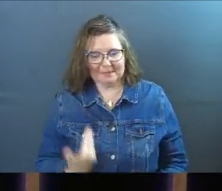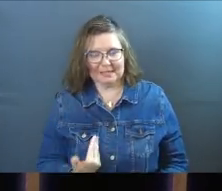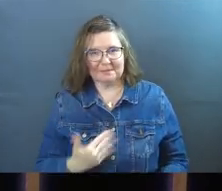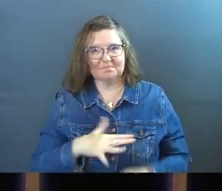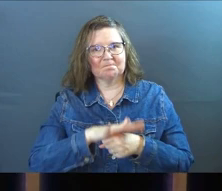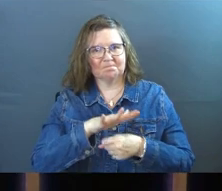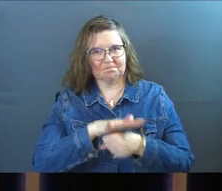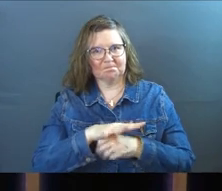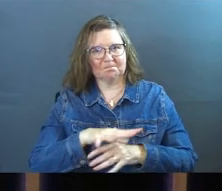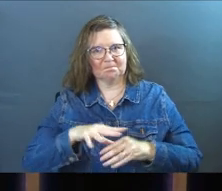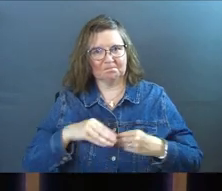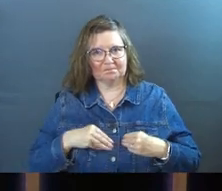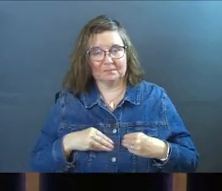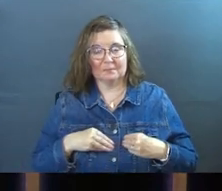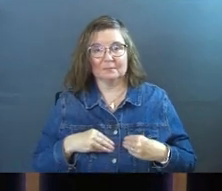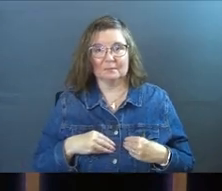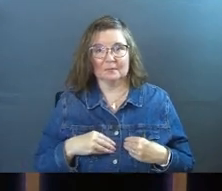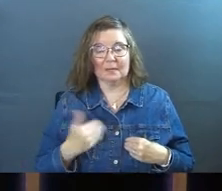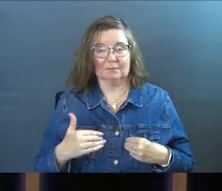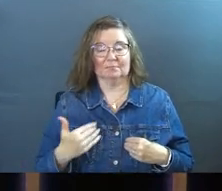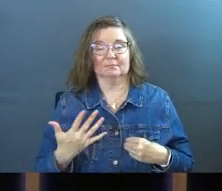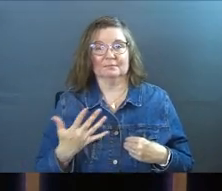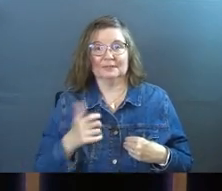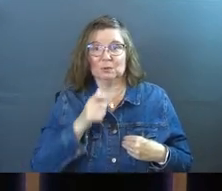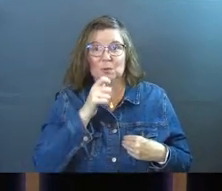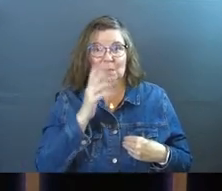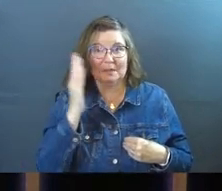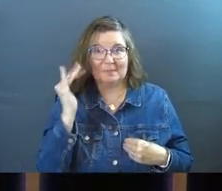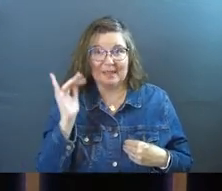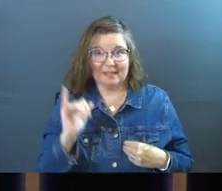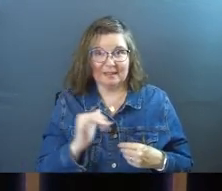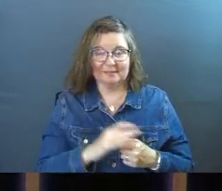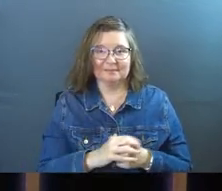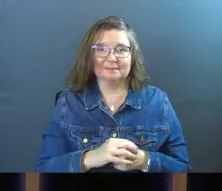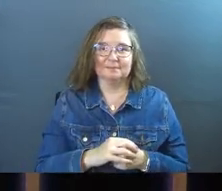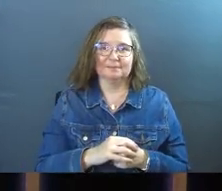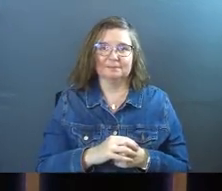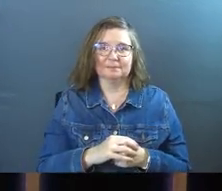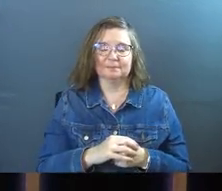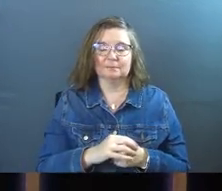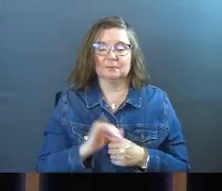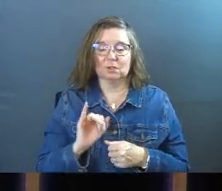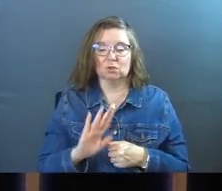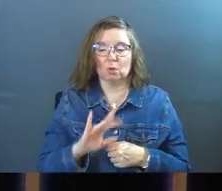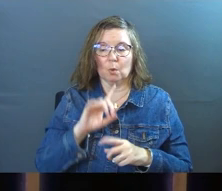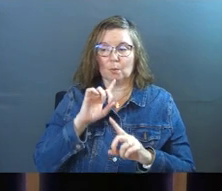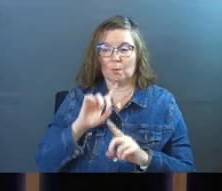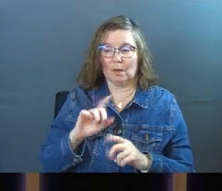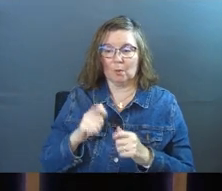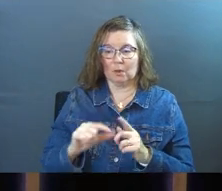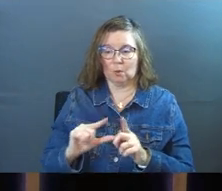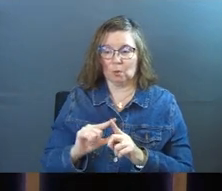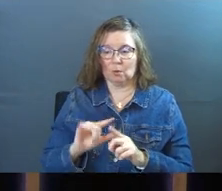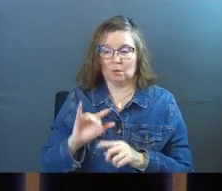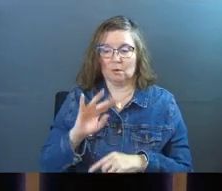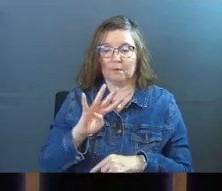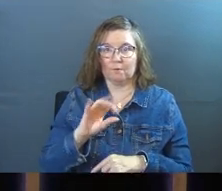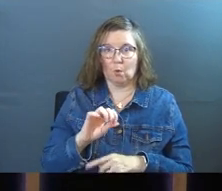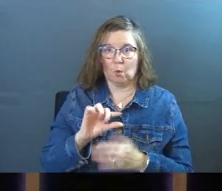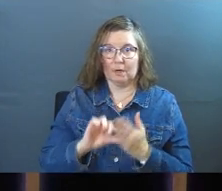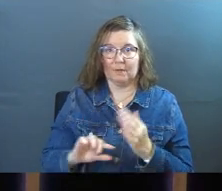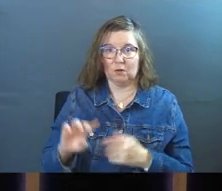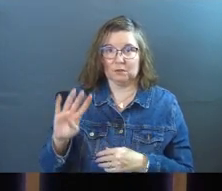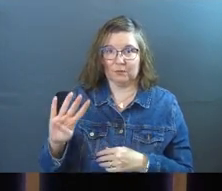And it's a twist ending. It's not what you expect. And Job responds with these words, Job 40,